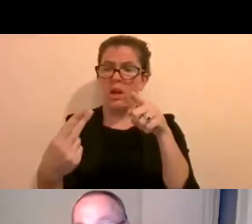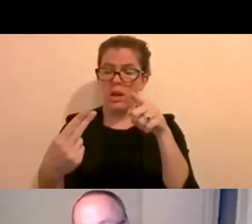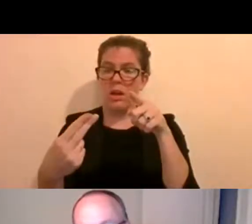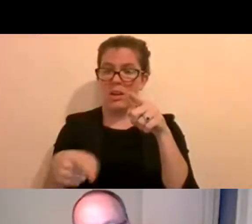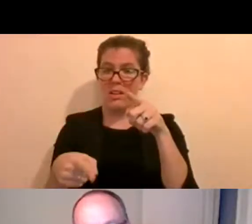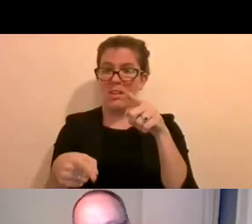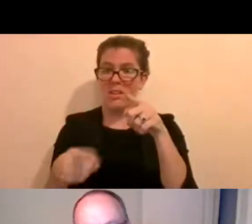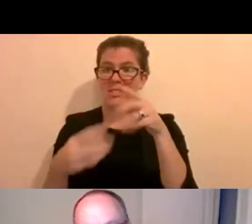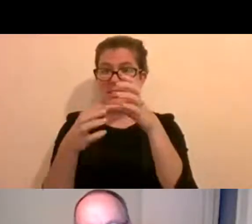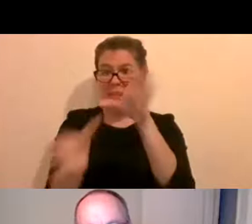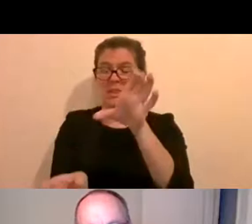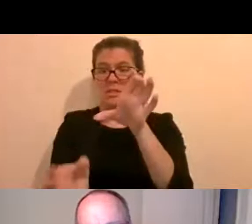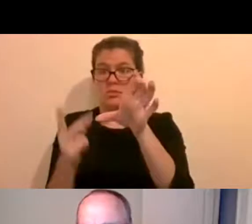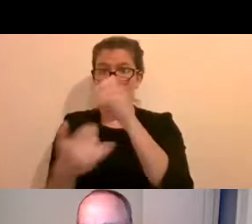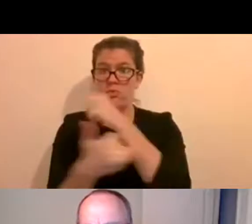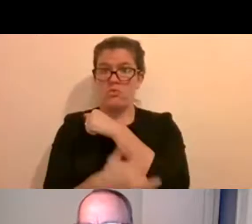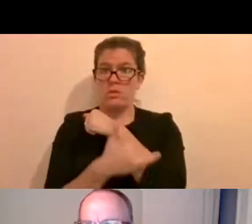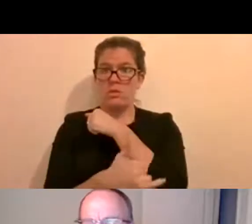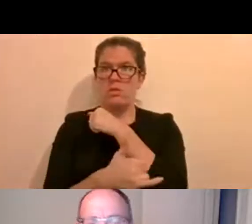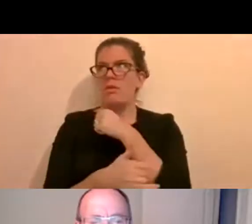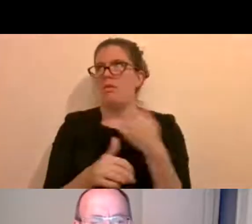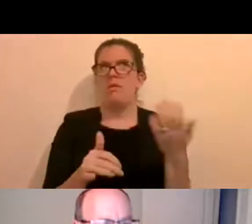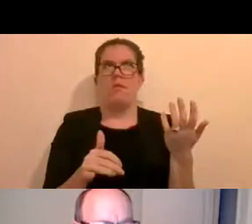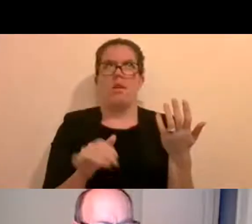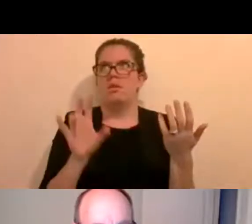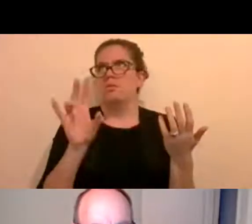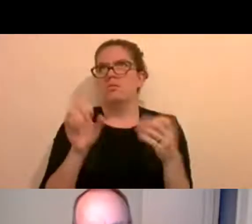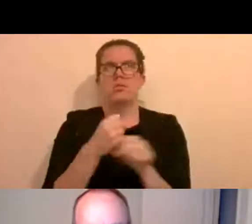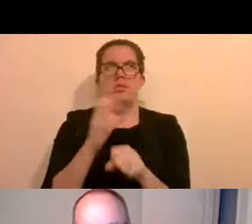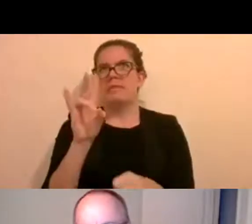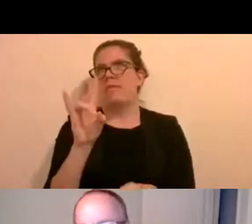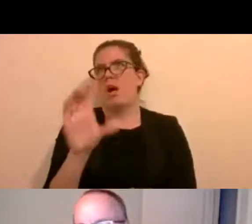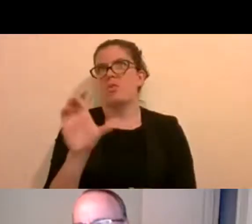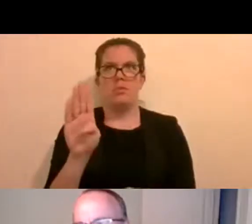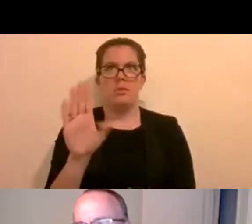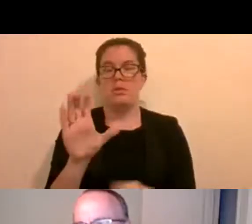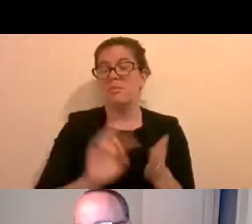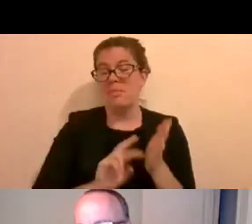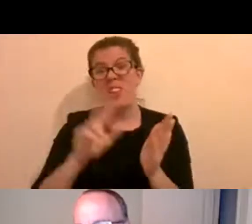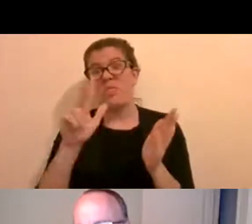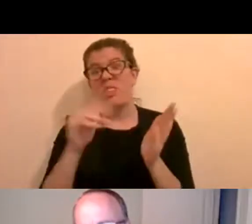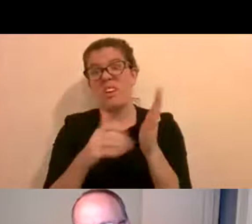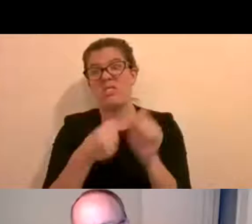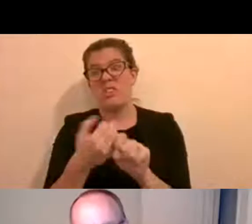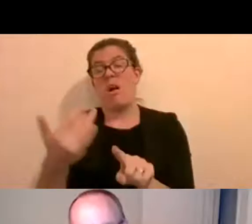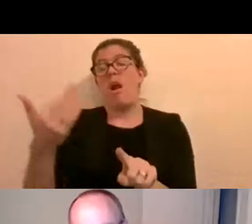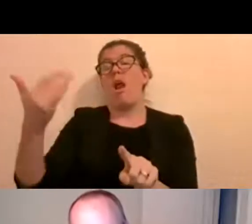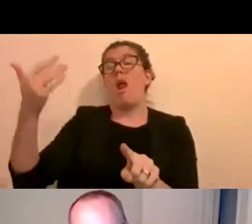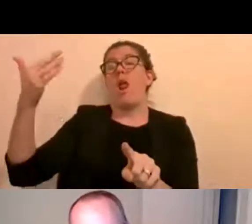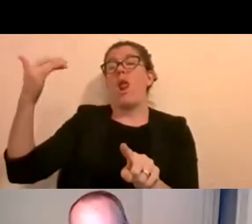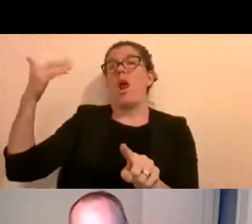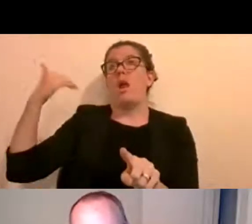years ago. Actually, it was like 700 BC, so almost 3,000 years ago when this was